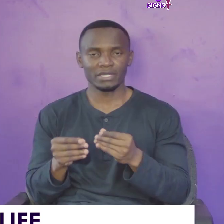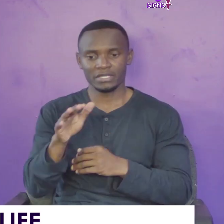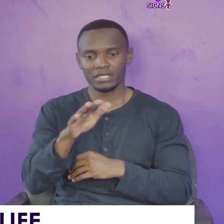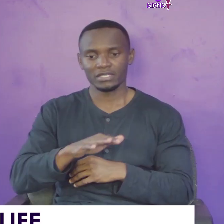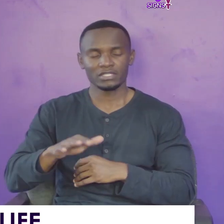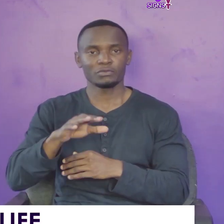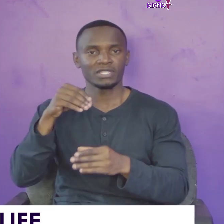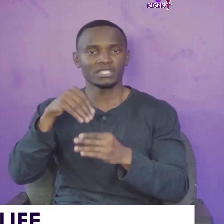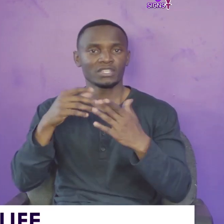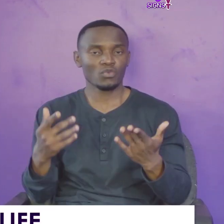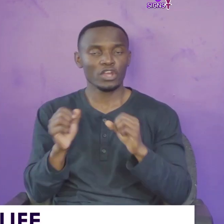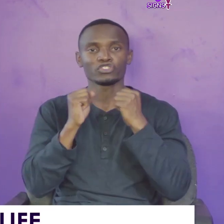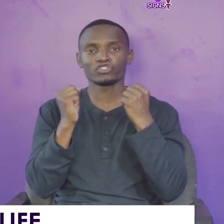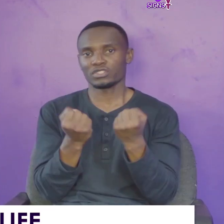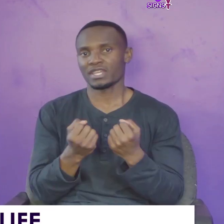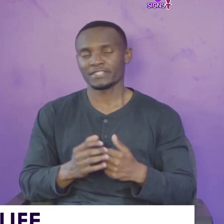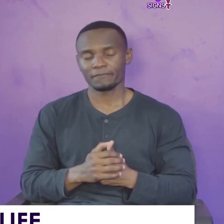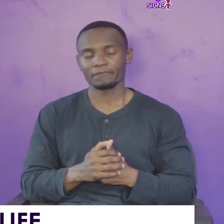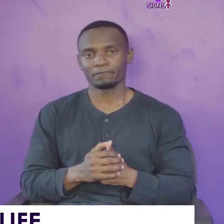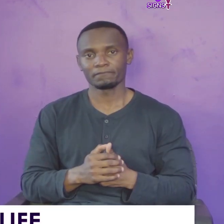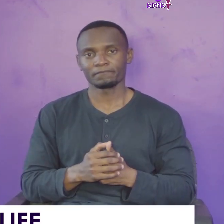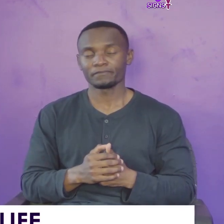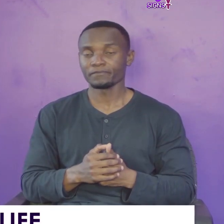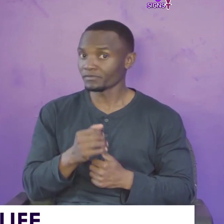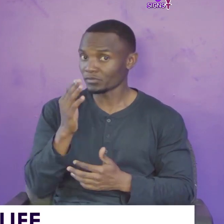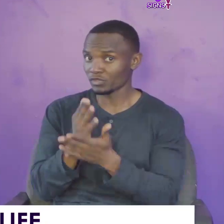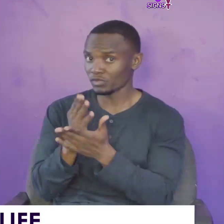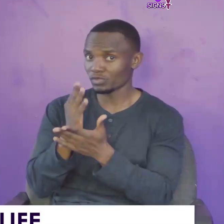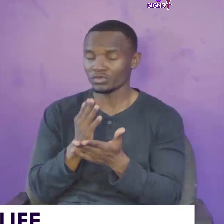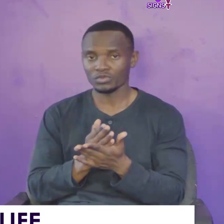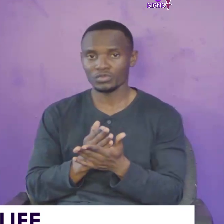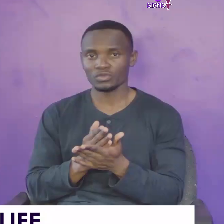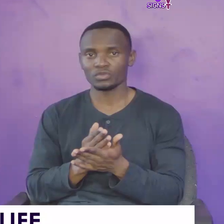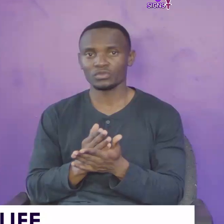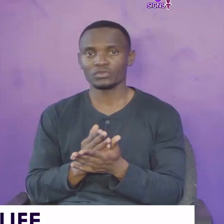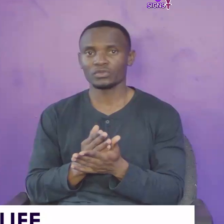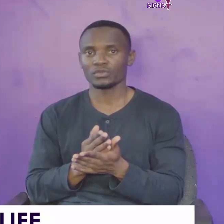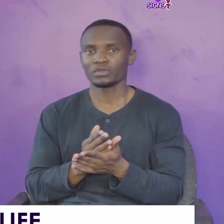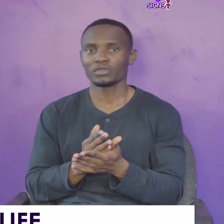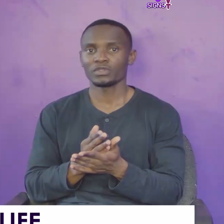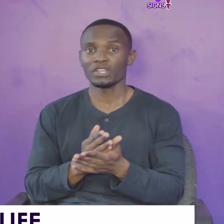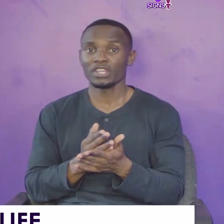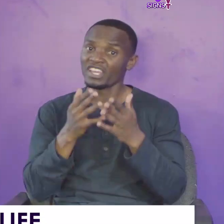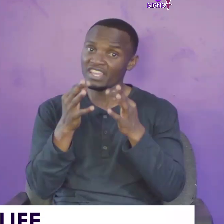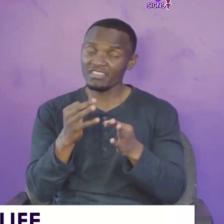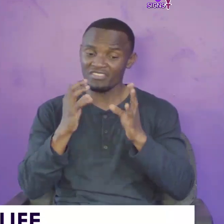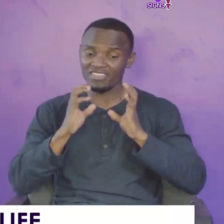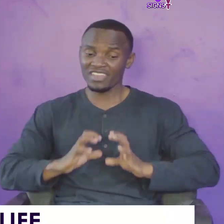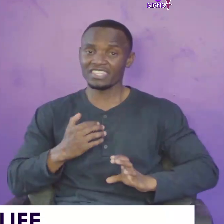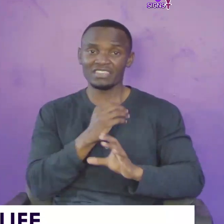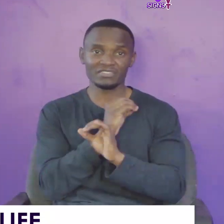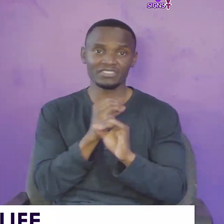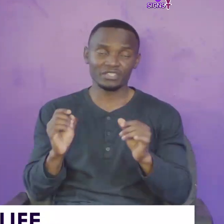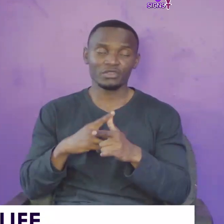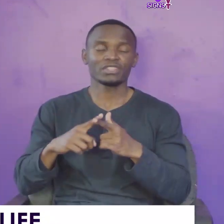of integrity. It is. You cannot, unless you're ethical, you cannot remember to include those that are suffering, are